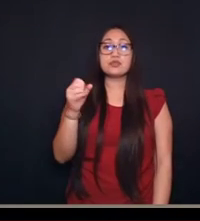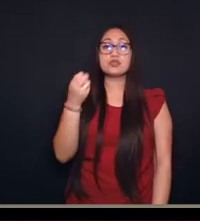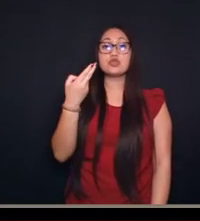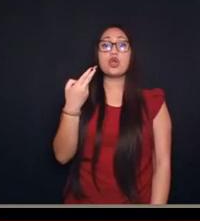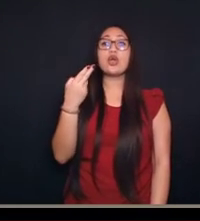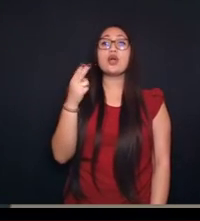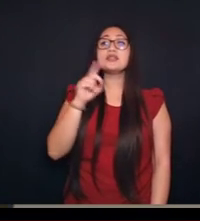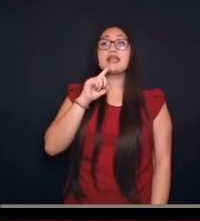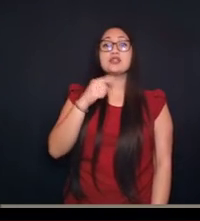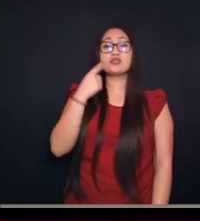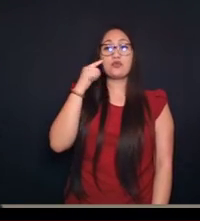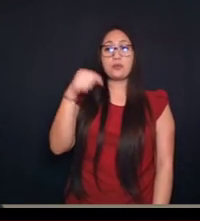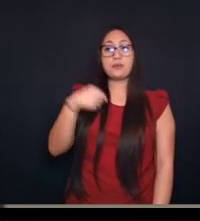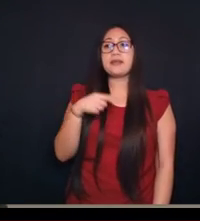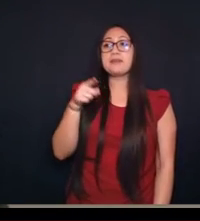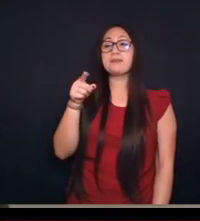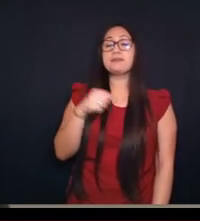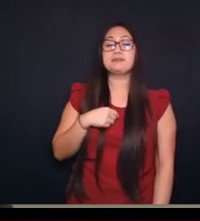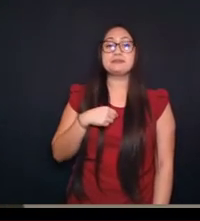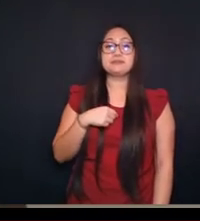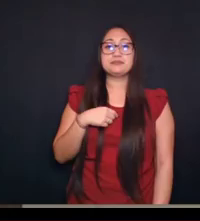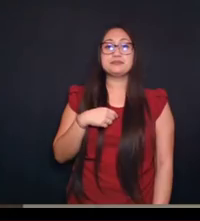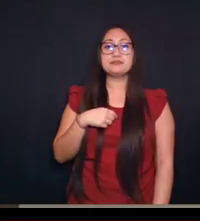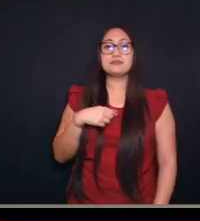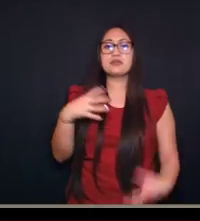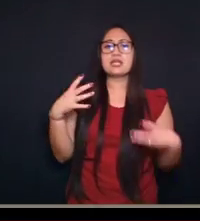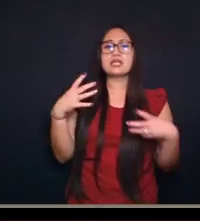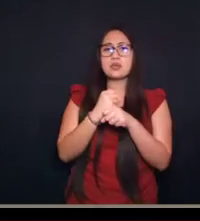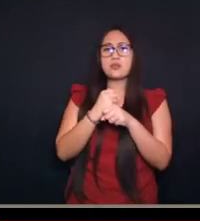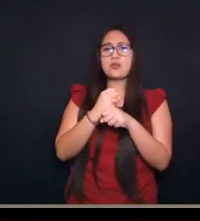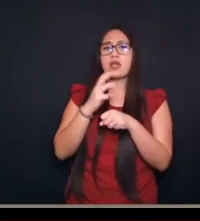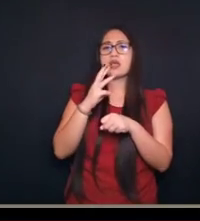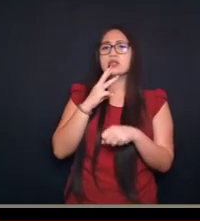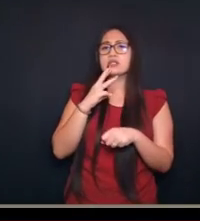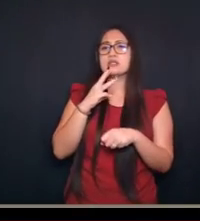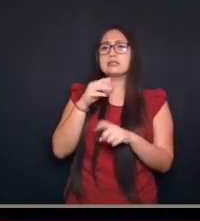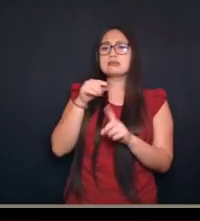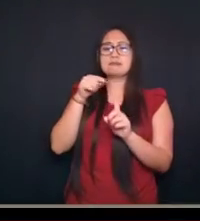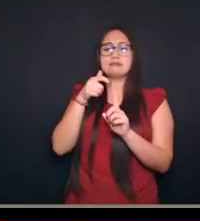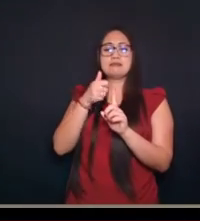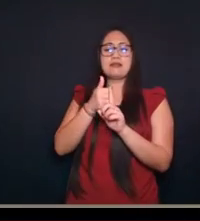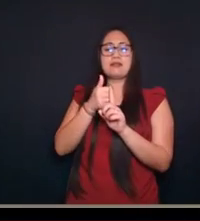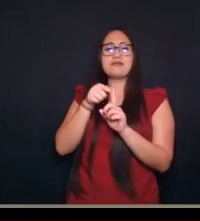for me. How would you summarize what water striders eat?